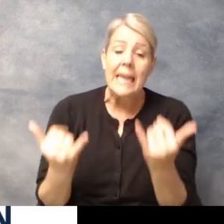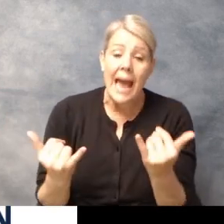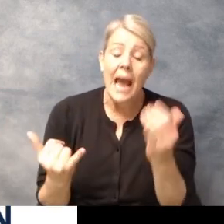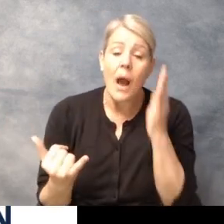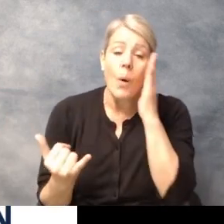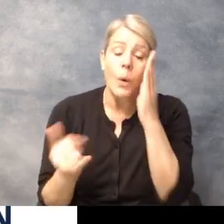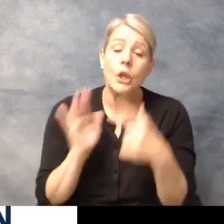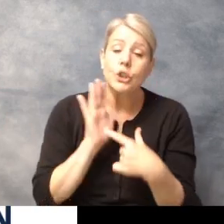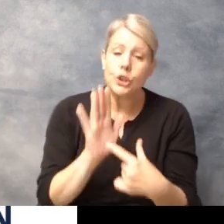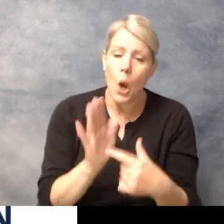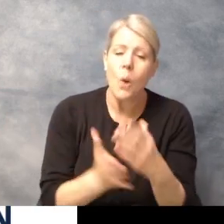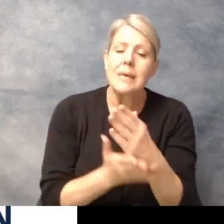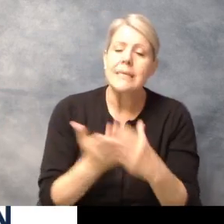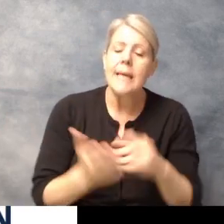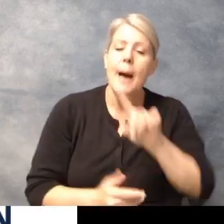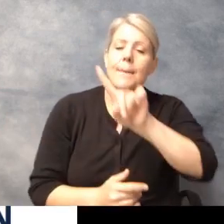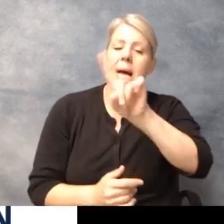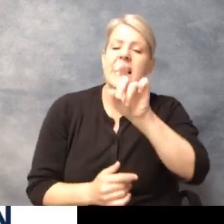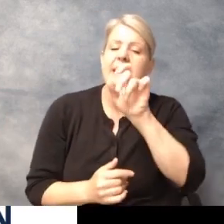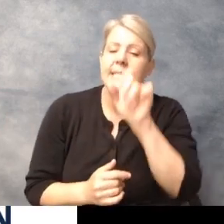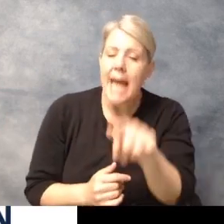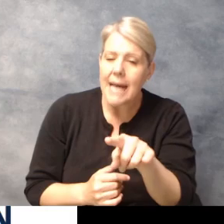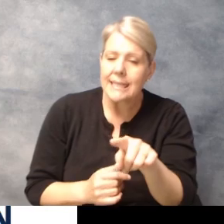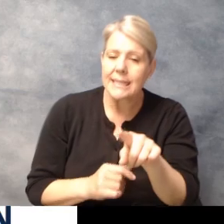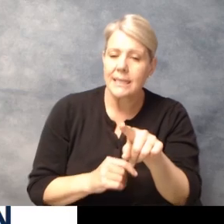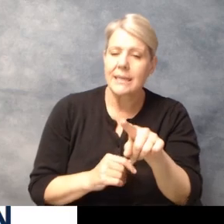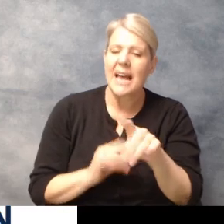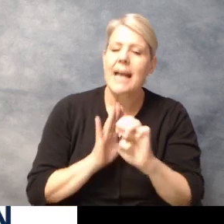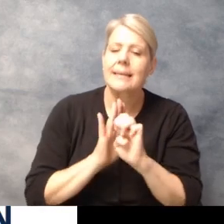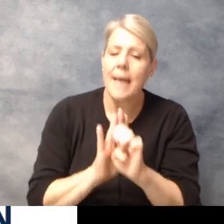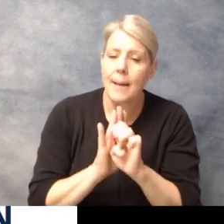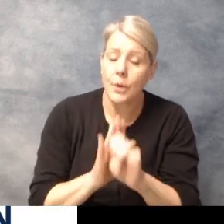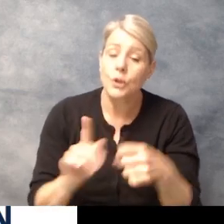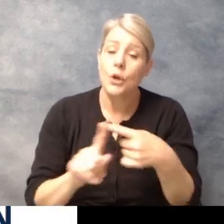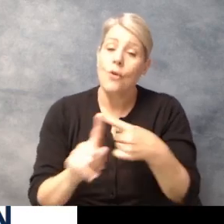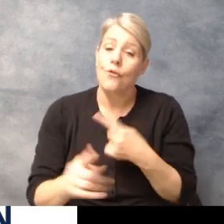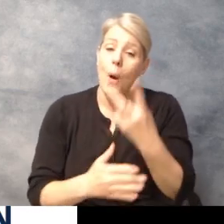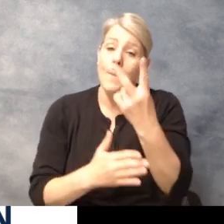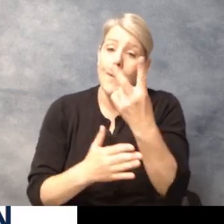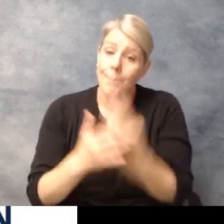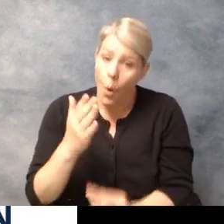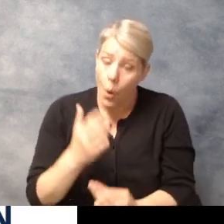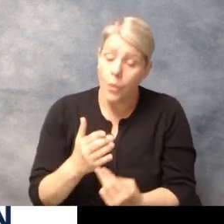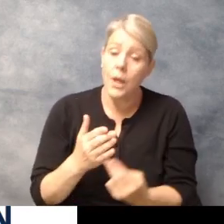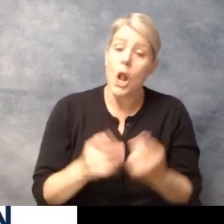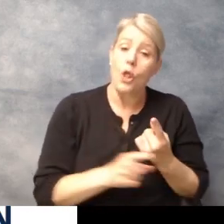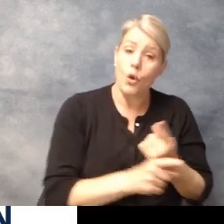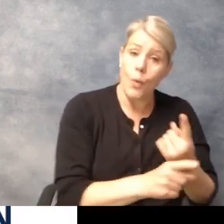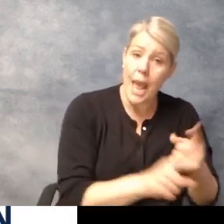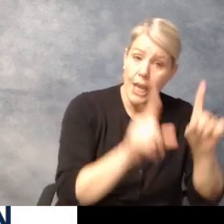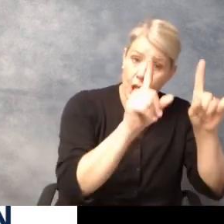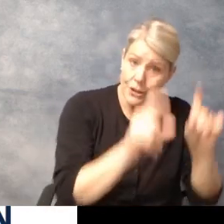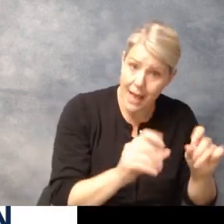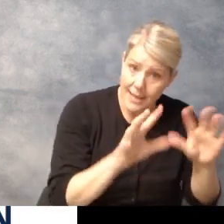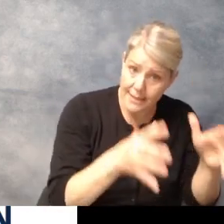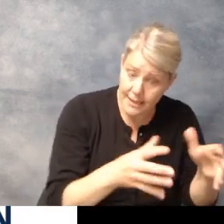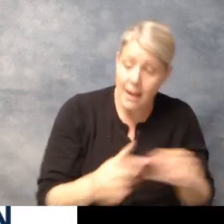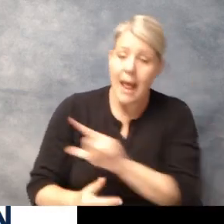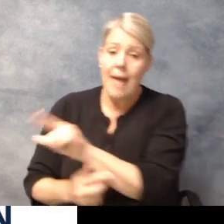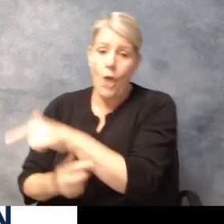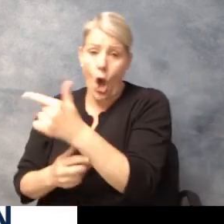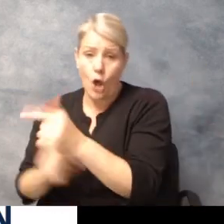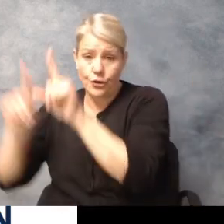Now we'll share some examples of test items from both the regular state assessment and the alternate assessment so that you as the parents will